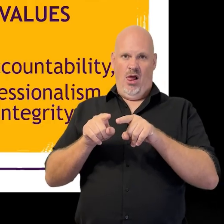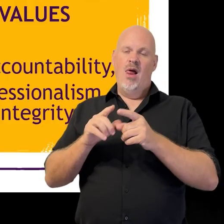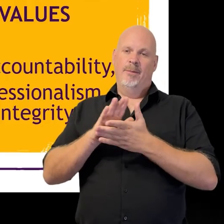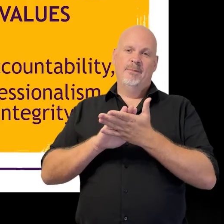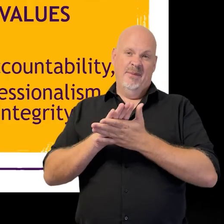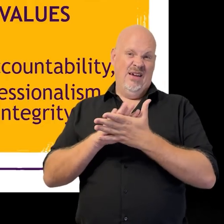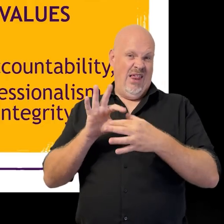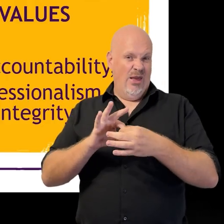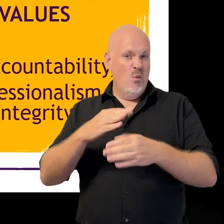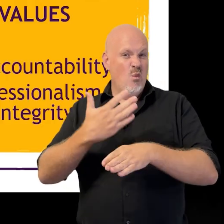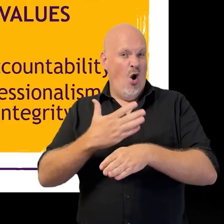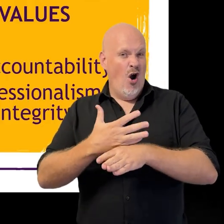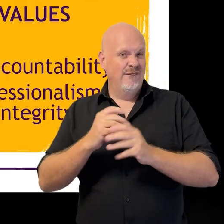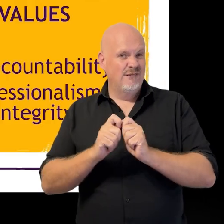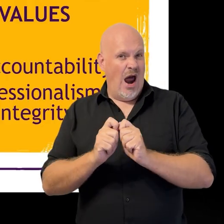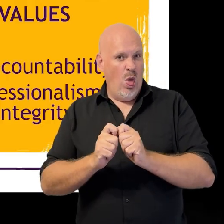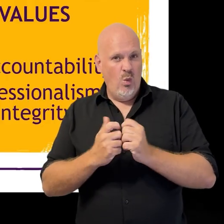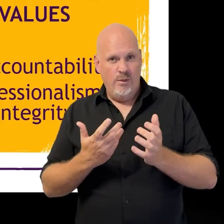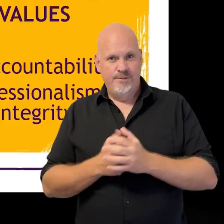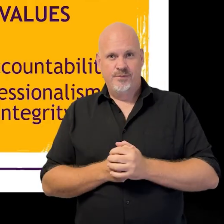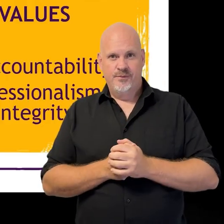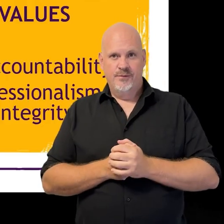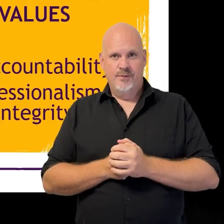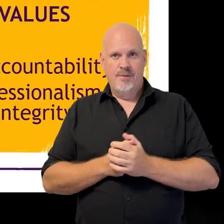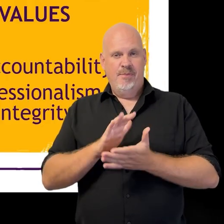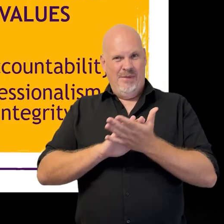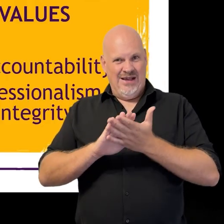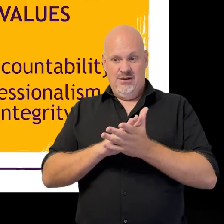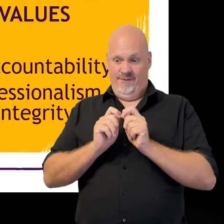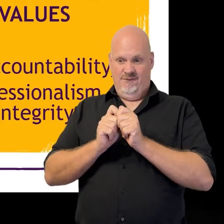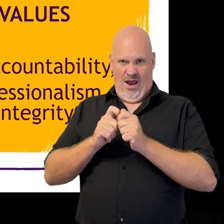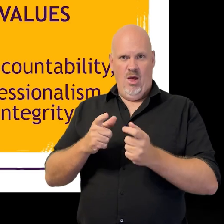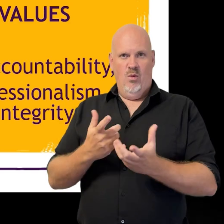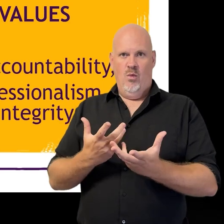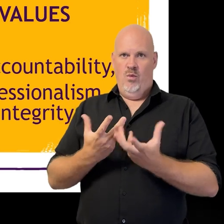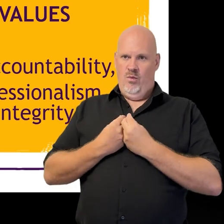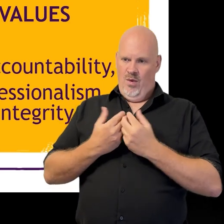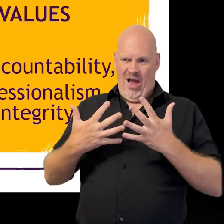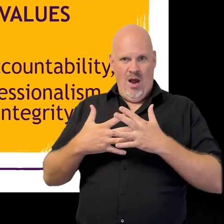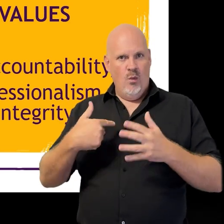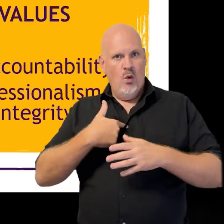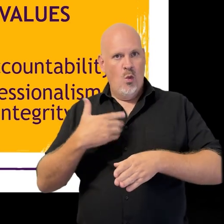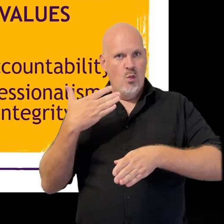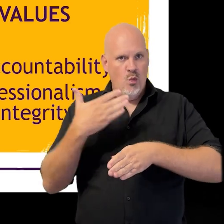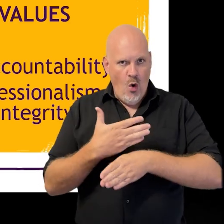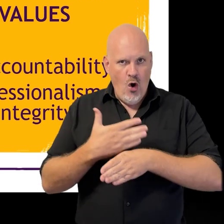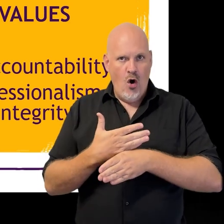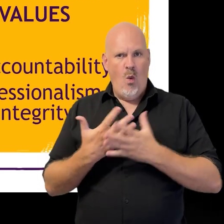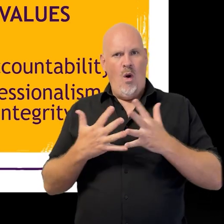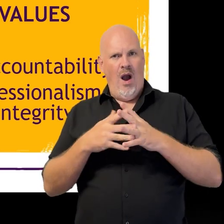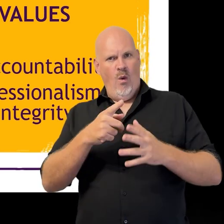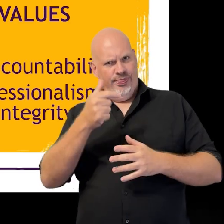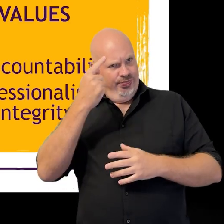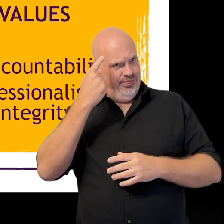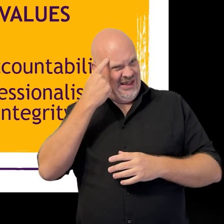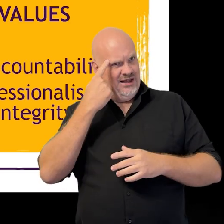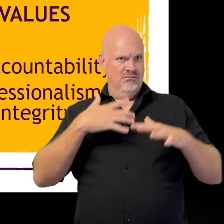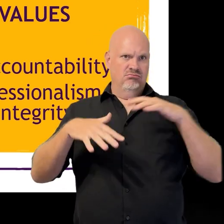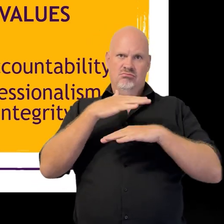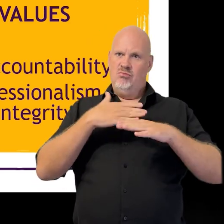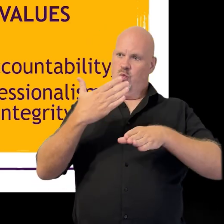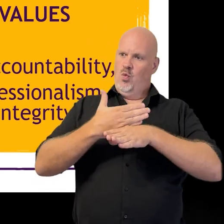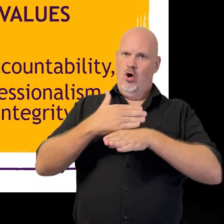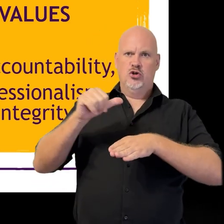They emanate from essential ethics, really. So you're going to find the same words across the 2